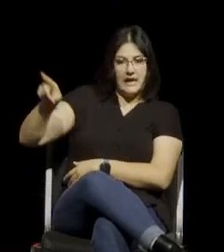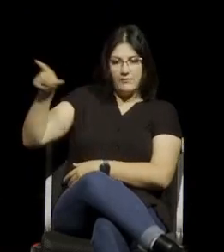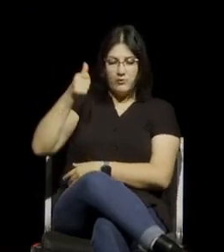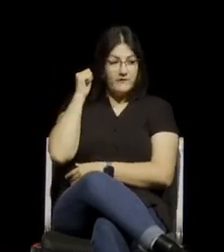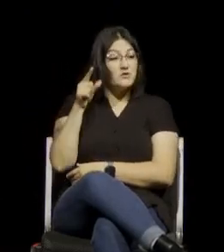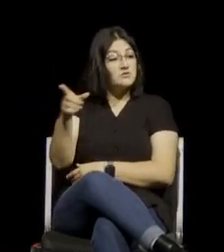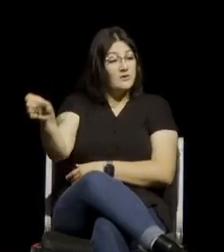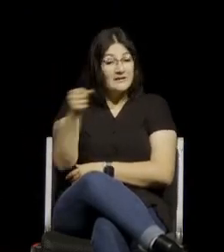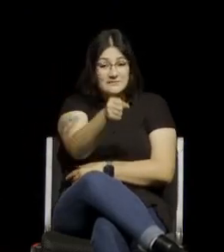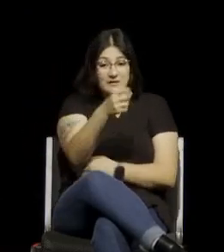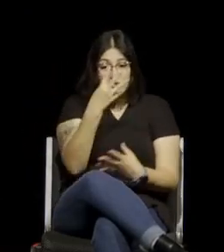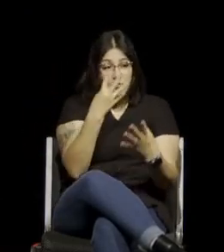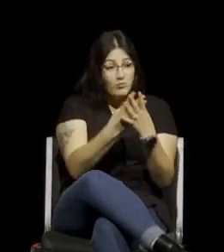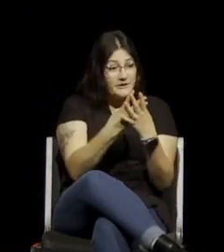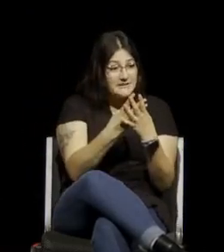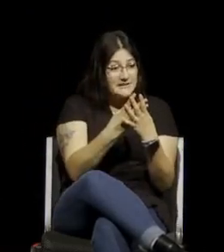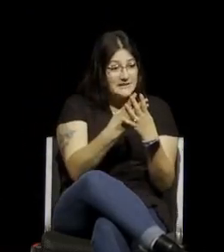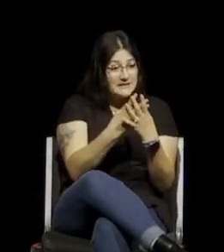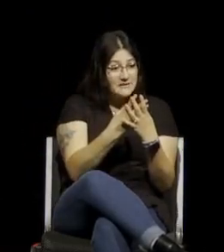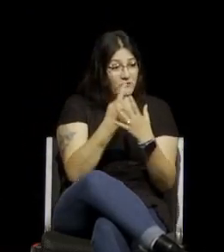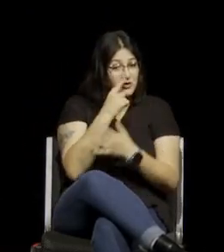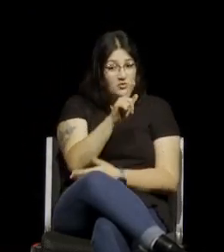years of his life in a prison camp.